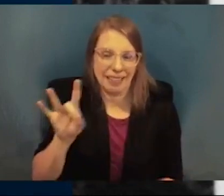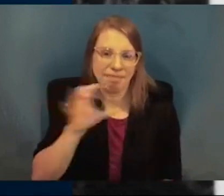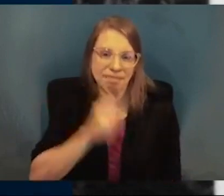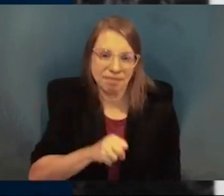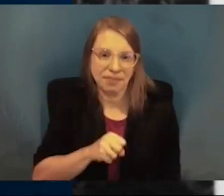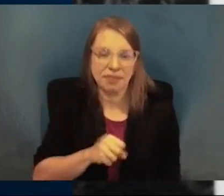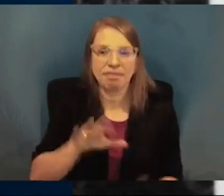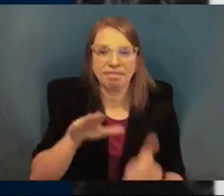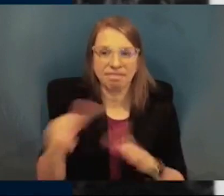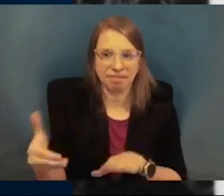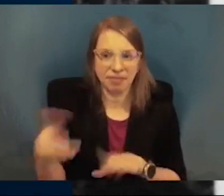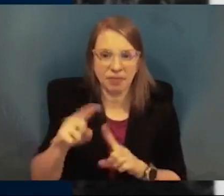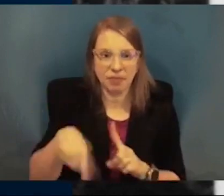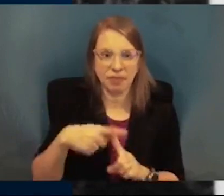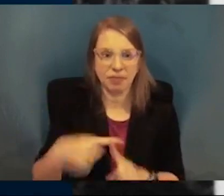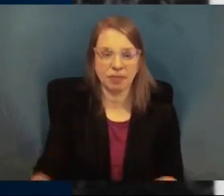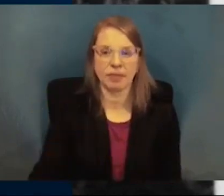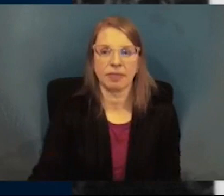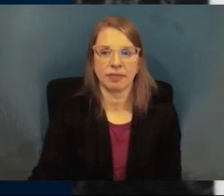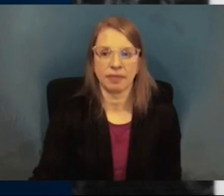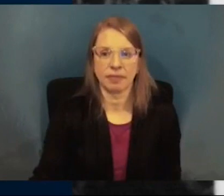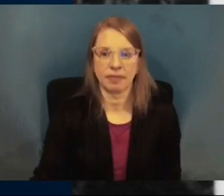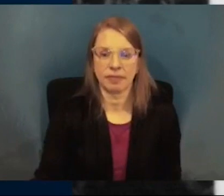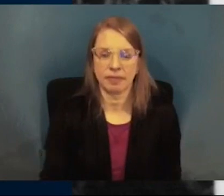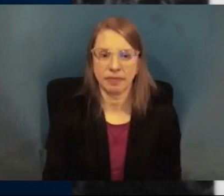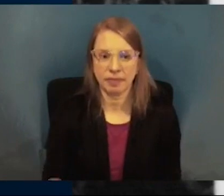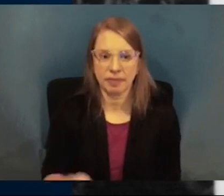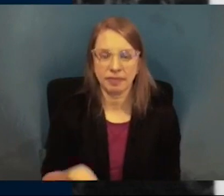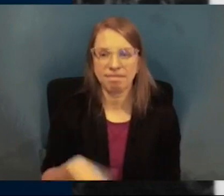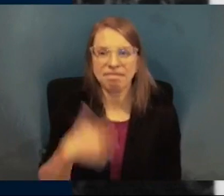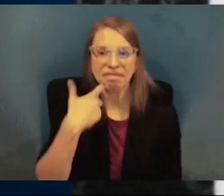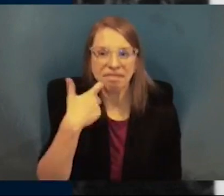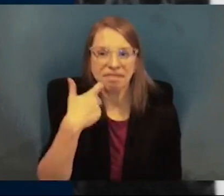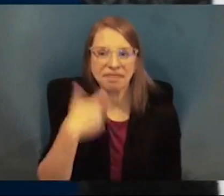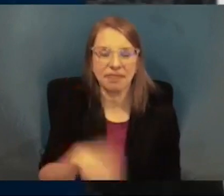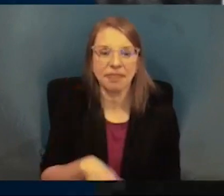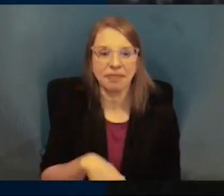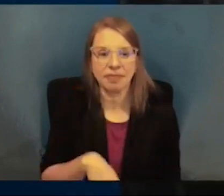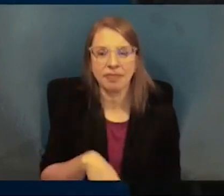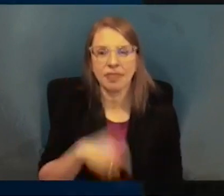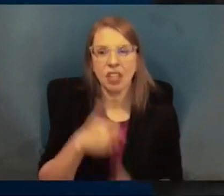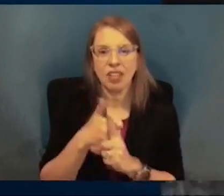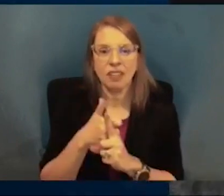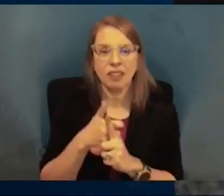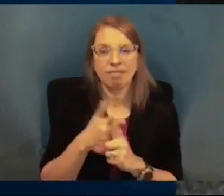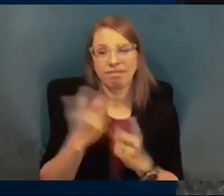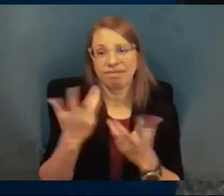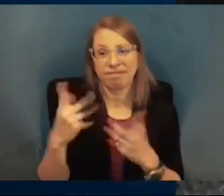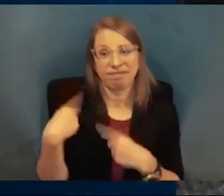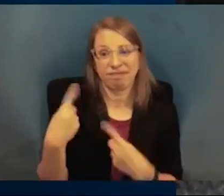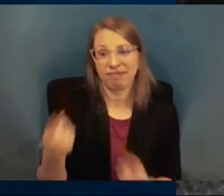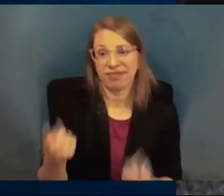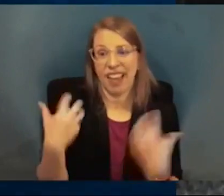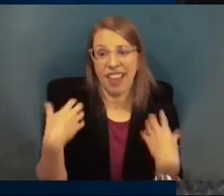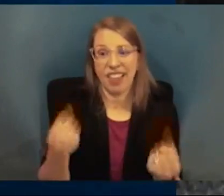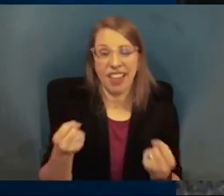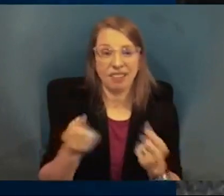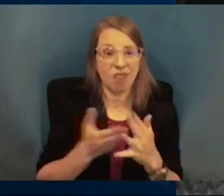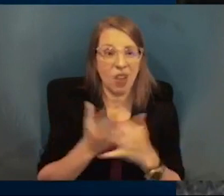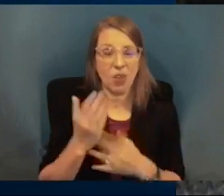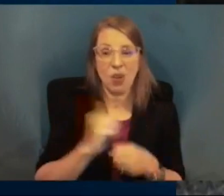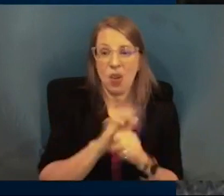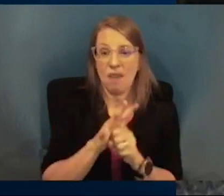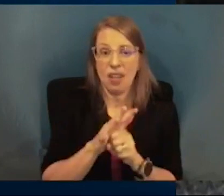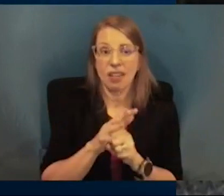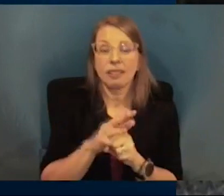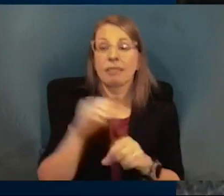on Monday night. You know, really was otherwise healthy. She got through COVID, did not get COVID, was in a nursing facility.